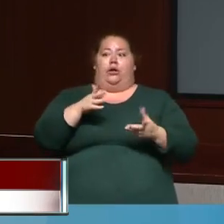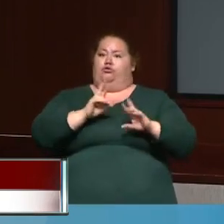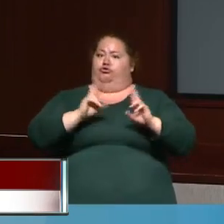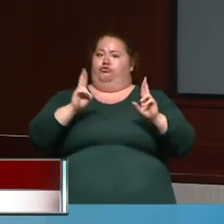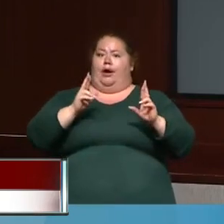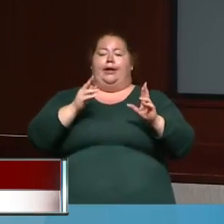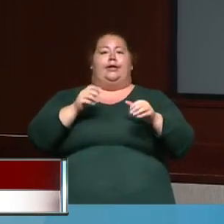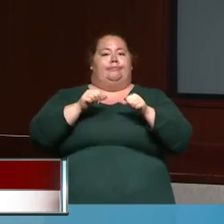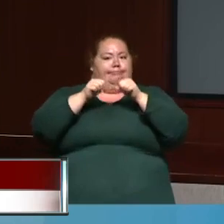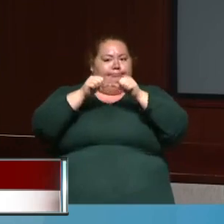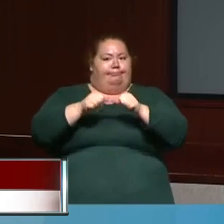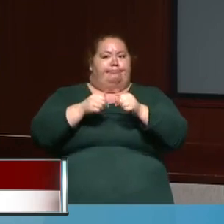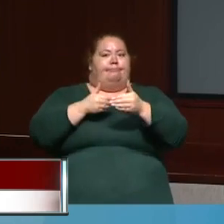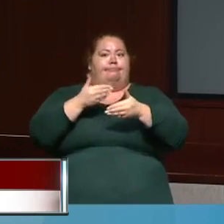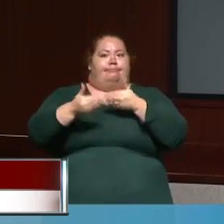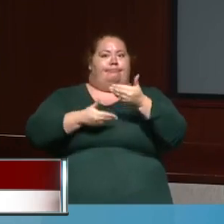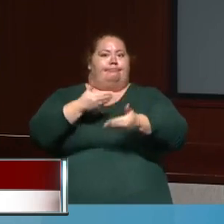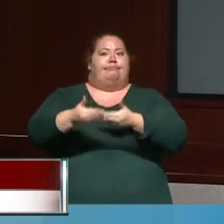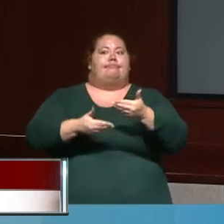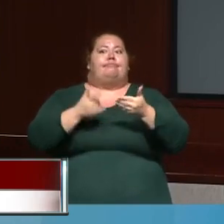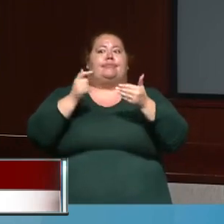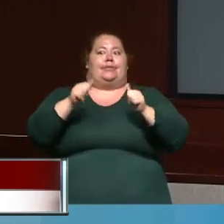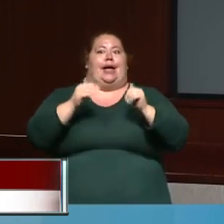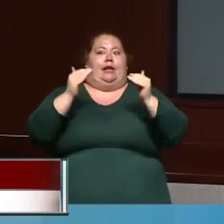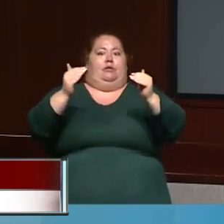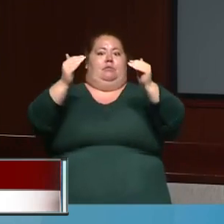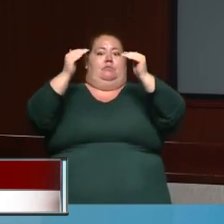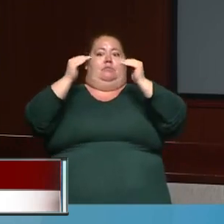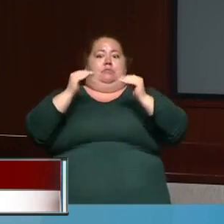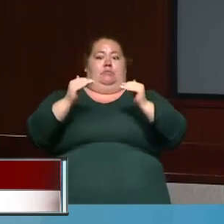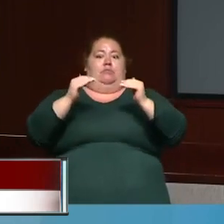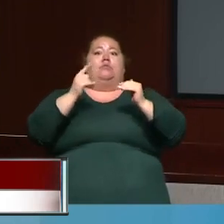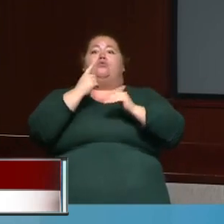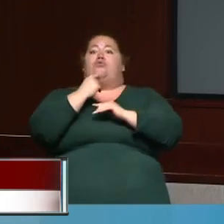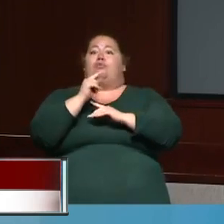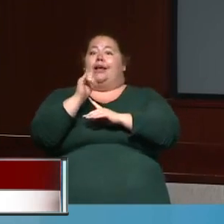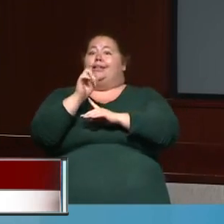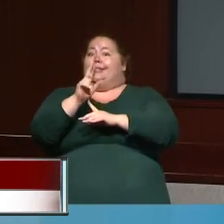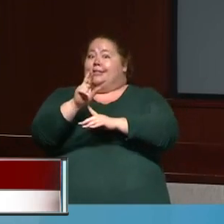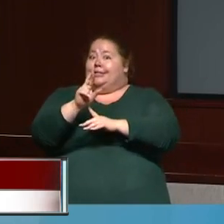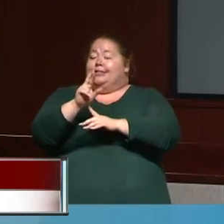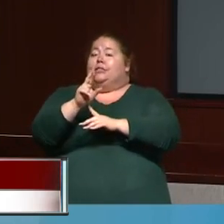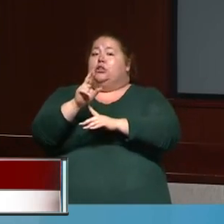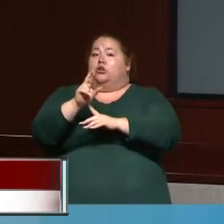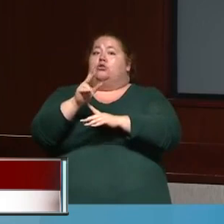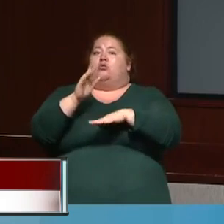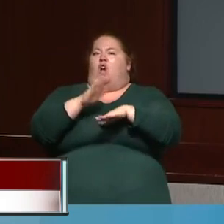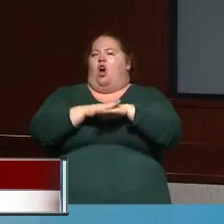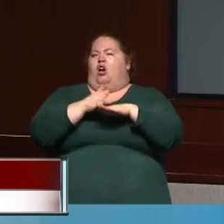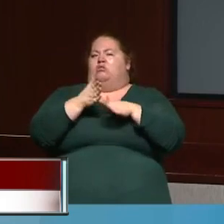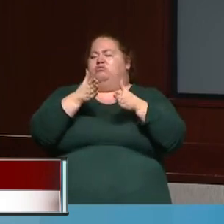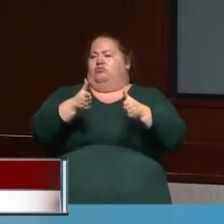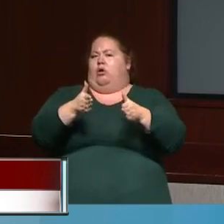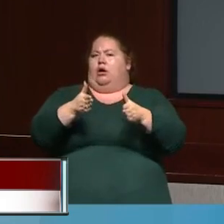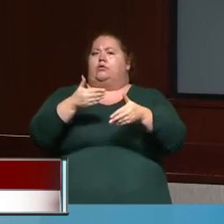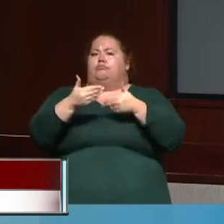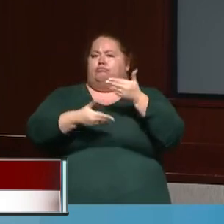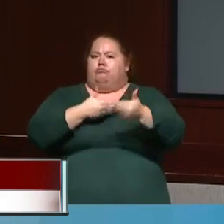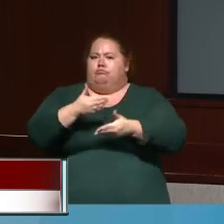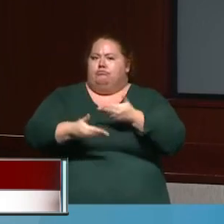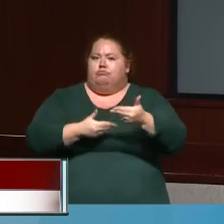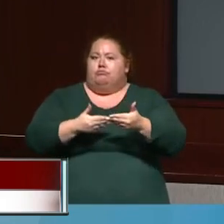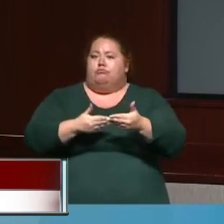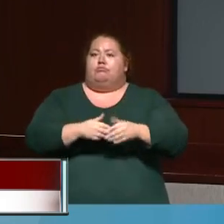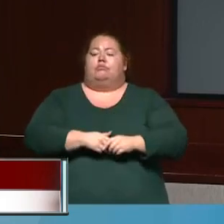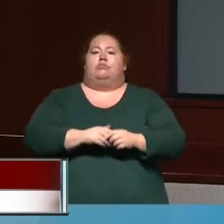less restrictive tier of the governor's blueprint for a safer economy. Moving into this next tier,